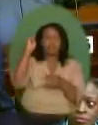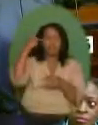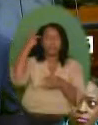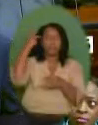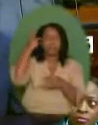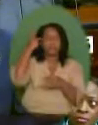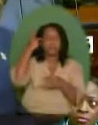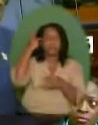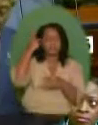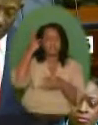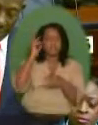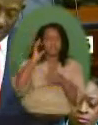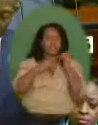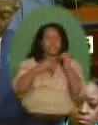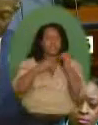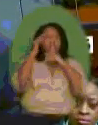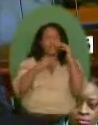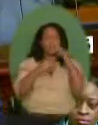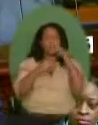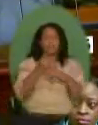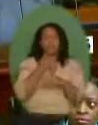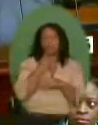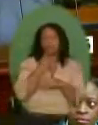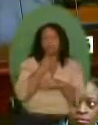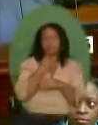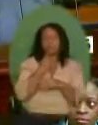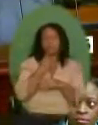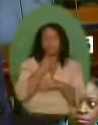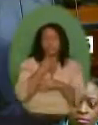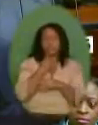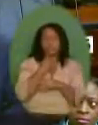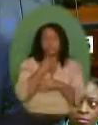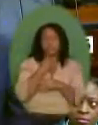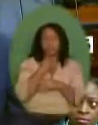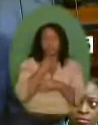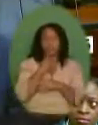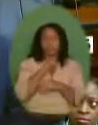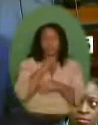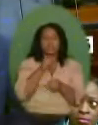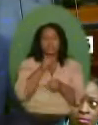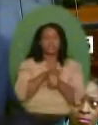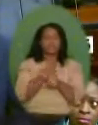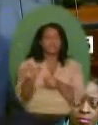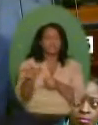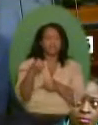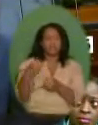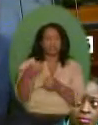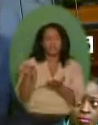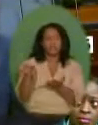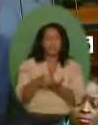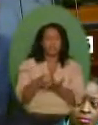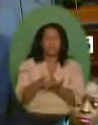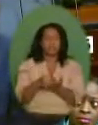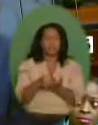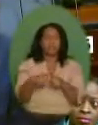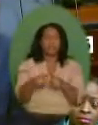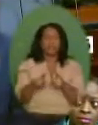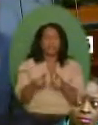were labeled as extravagant, ego massages of demented minds in the PNM, their own UNC